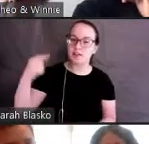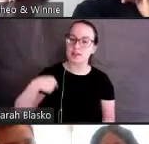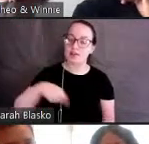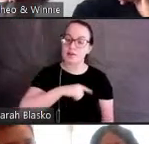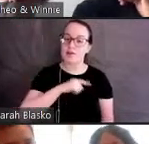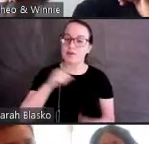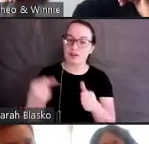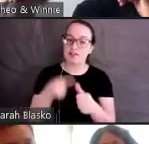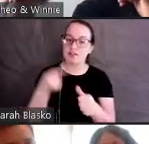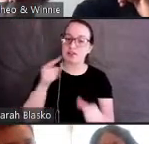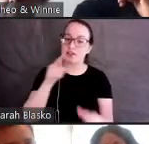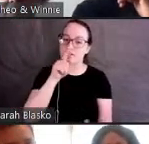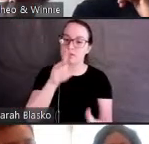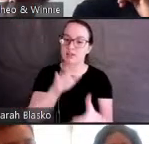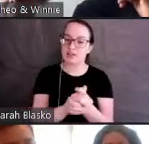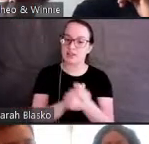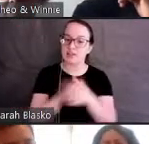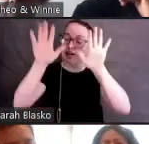believed.